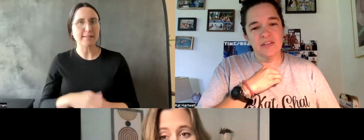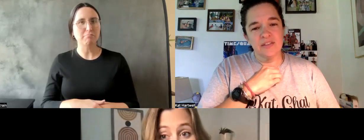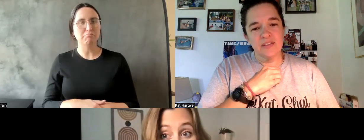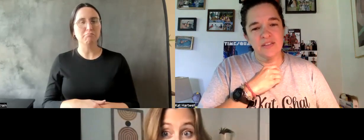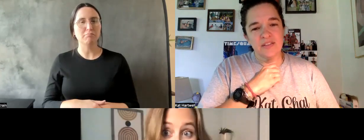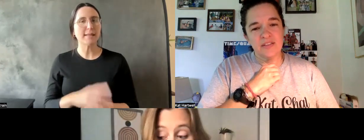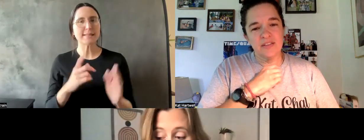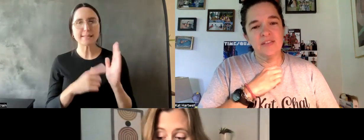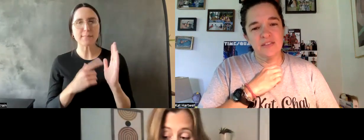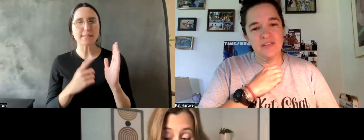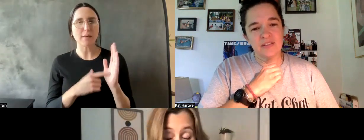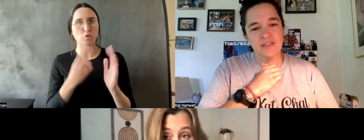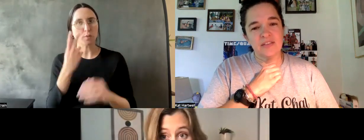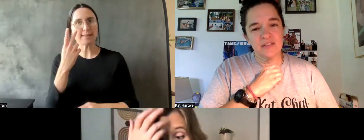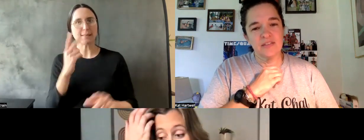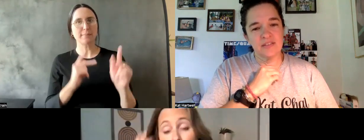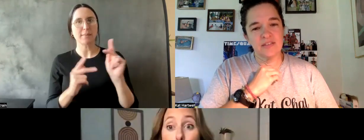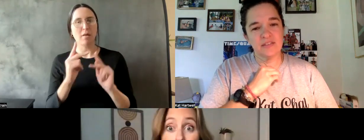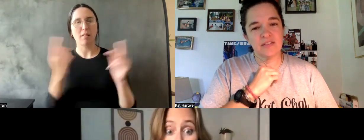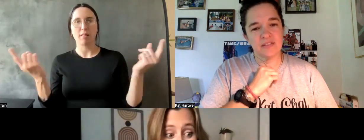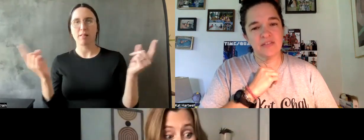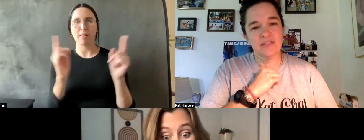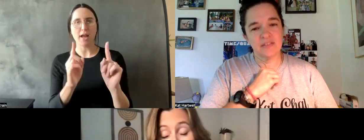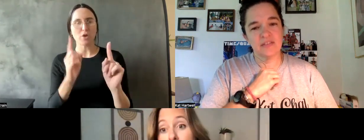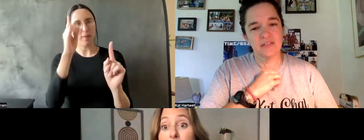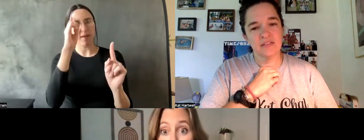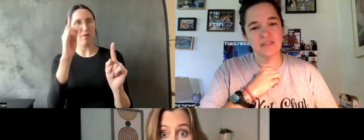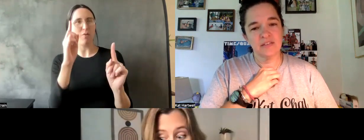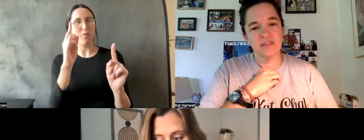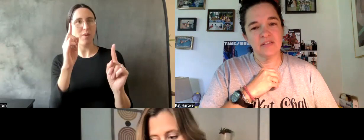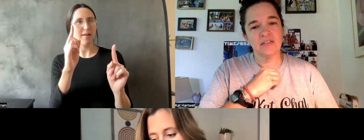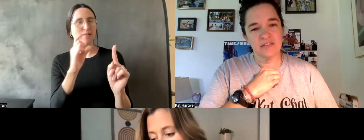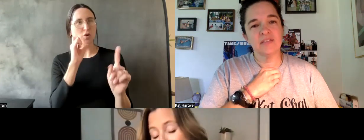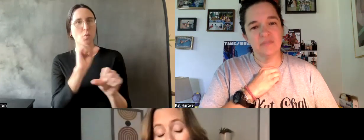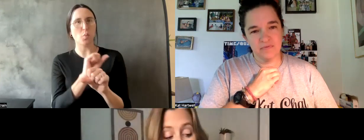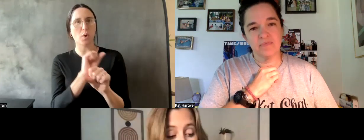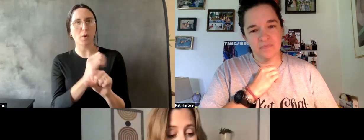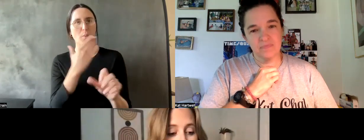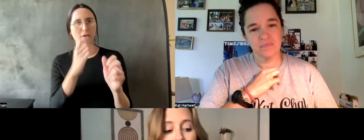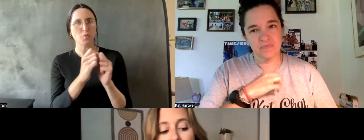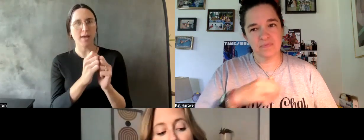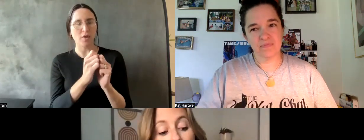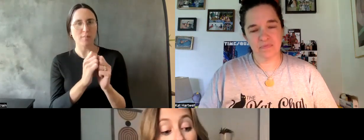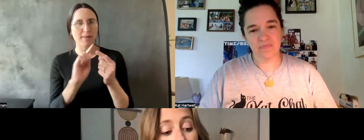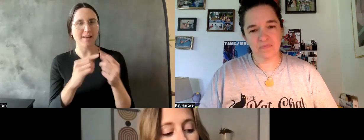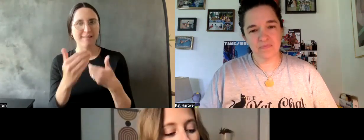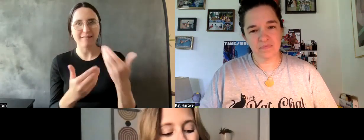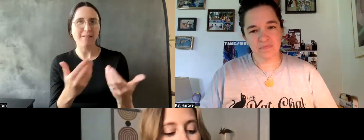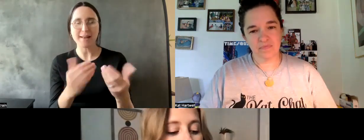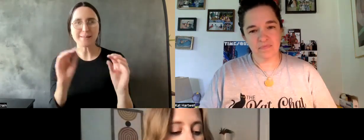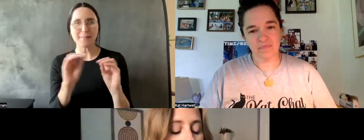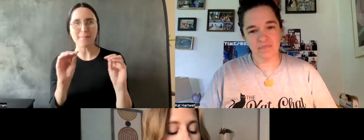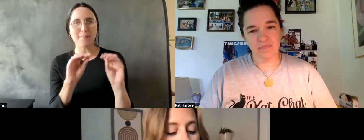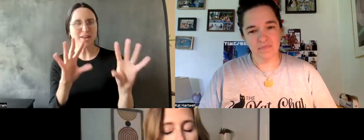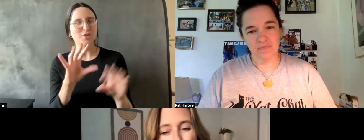they paired them up. But I mean, and sometimes you do that, and you're like, wow, this is like magic, you know. But again, I haven't seen it yet, so I'd like to see it. But yeah, as far